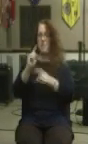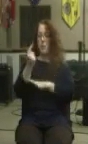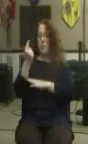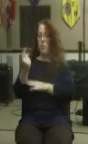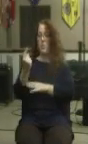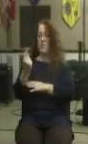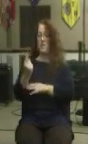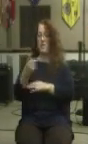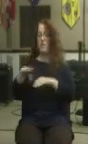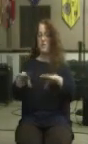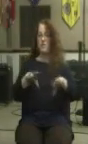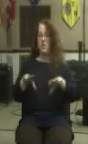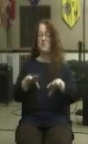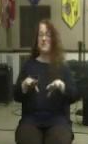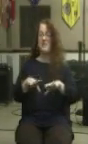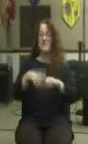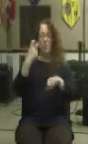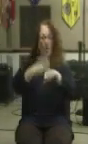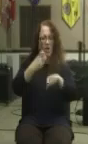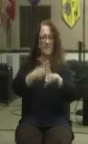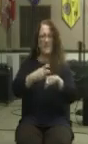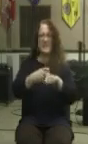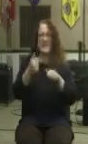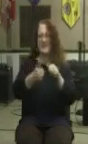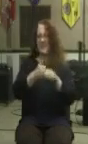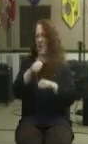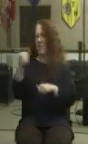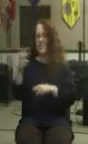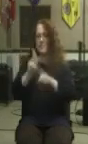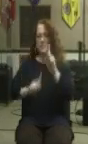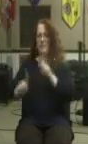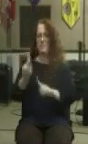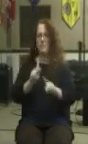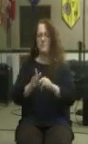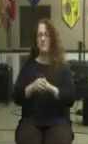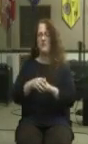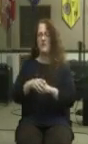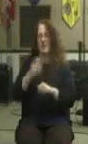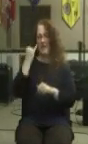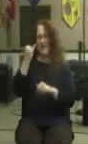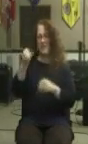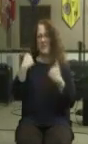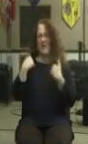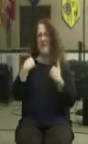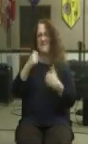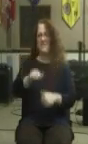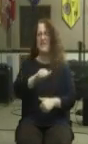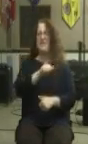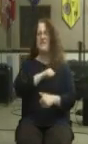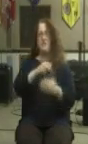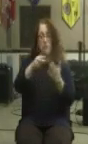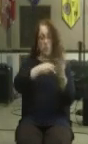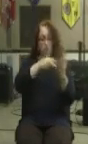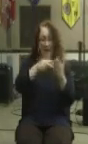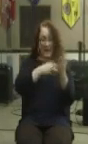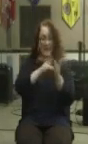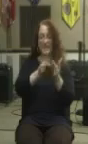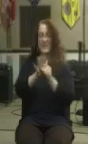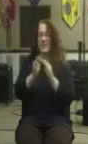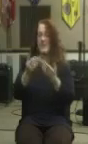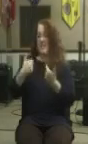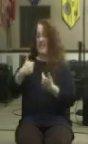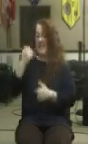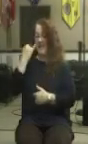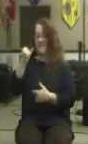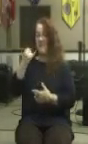But instead, she says, I'll be the one who's doing it hardest than everybody else. If we can have the attitude that we've